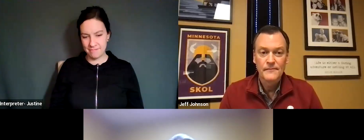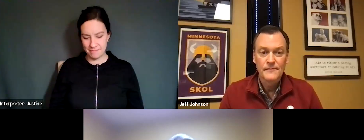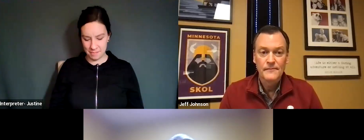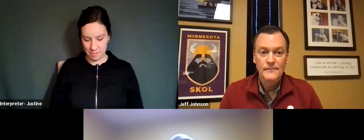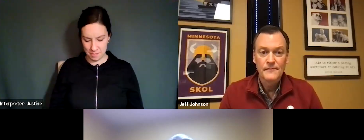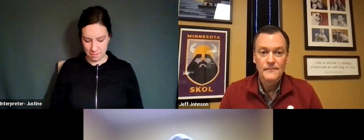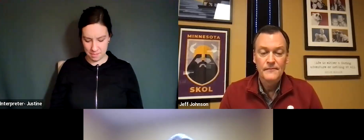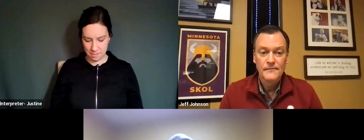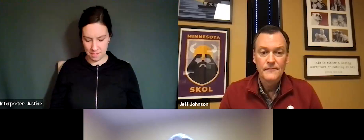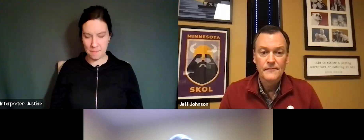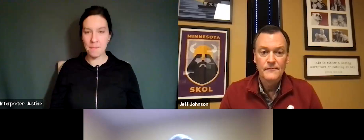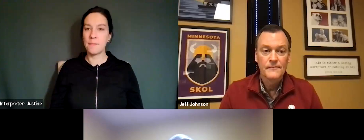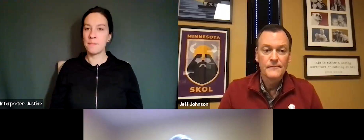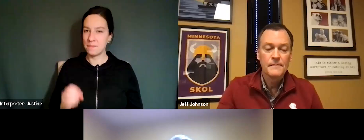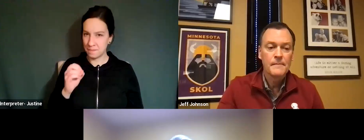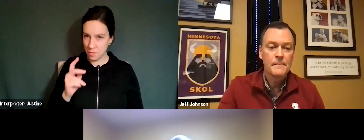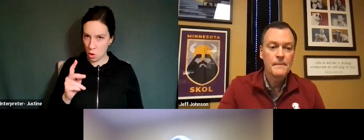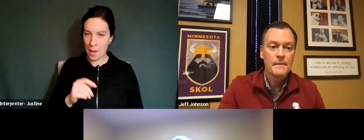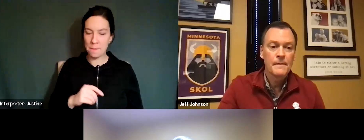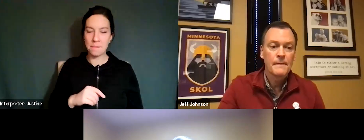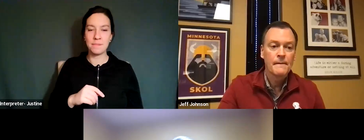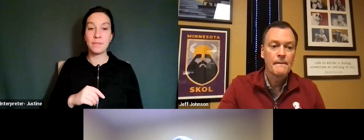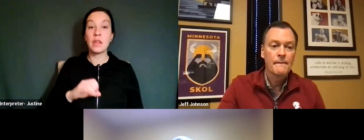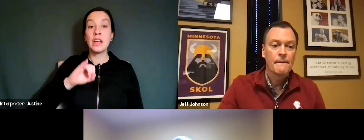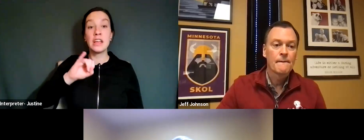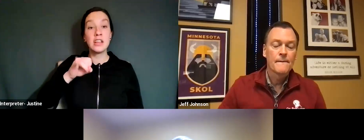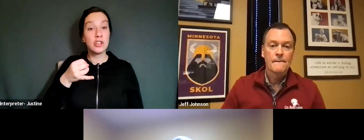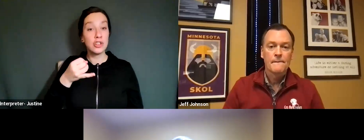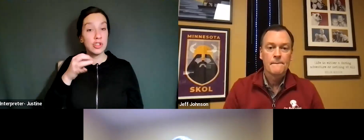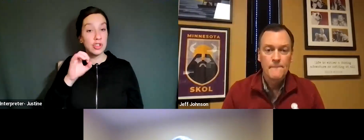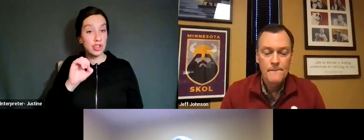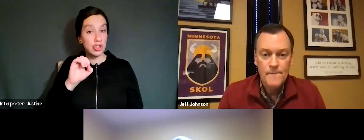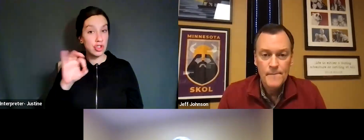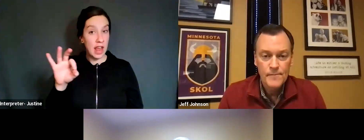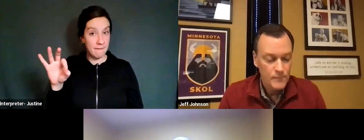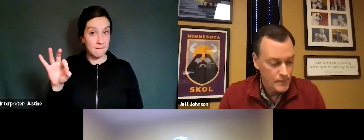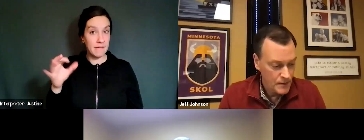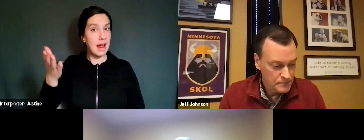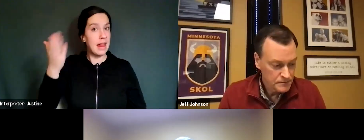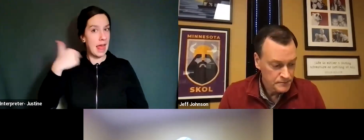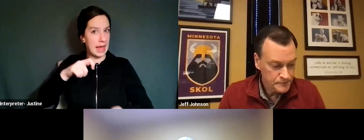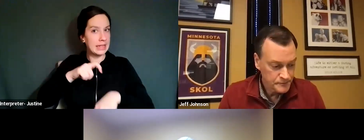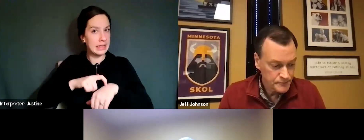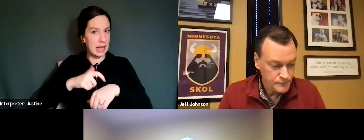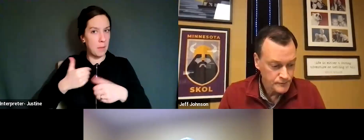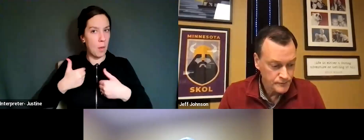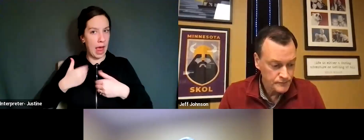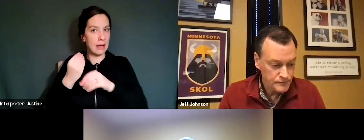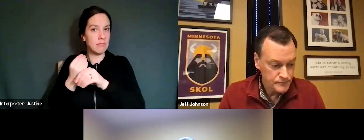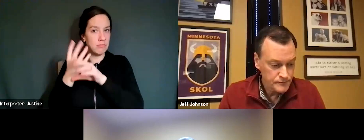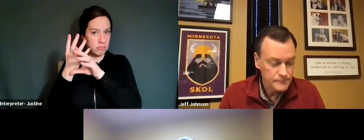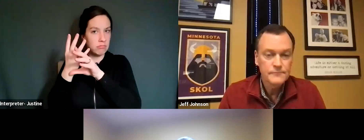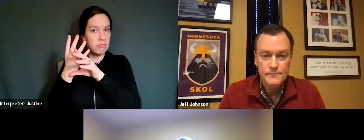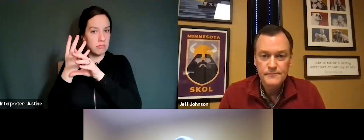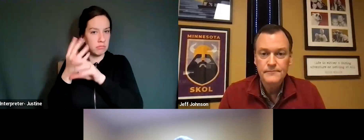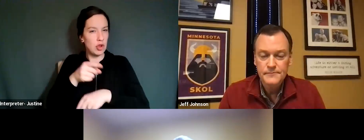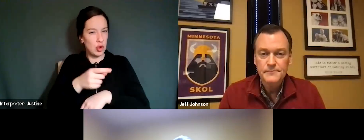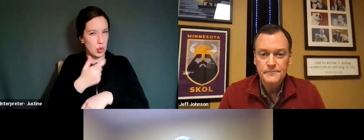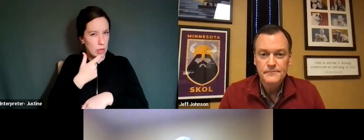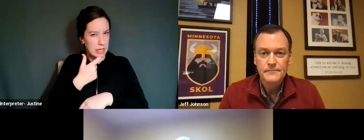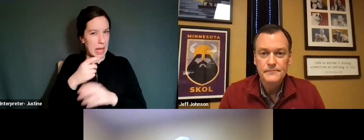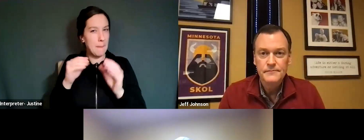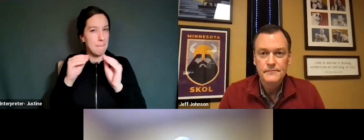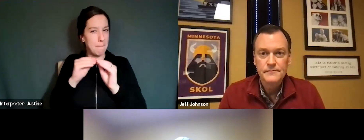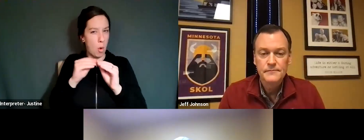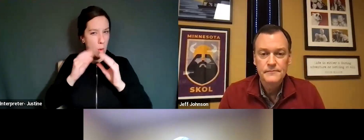Okay. Jeff, last time when we had one of these virtual conversations, you mentioned a need for more client applications. Is